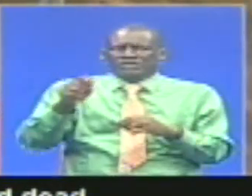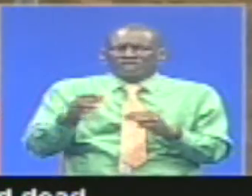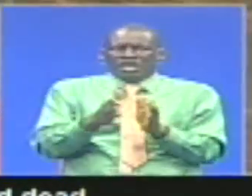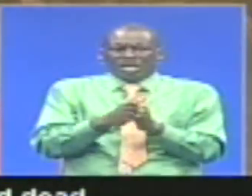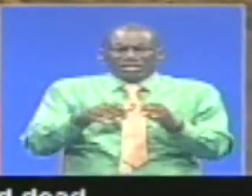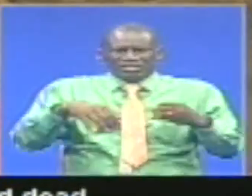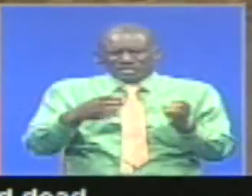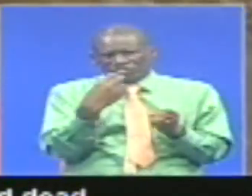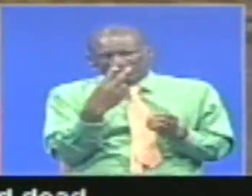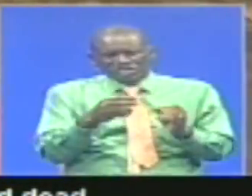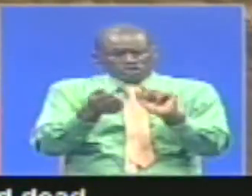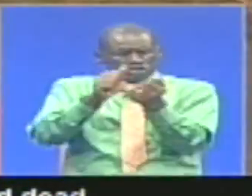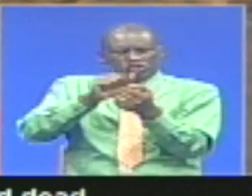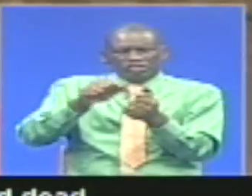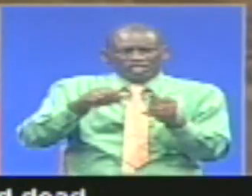landscape.